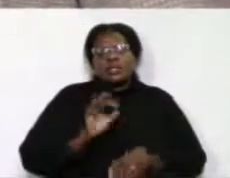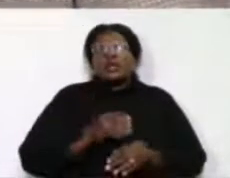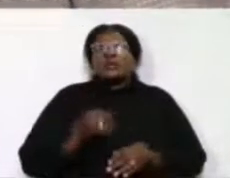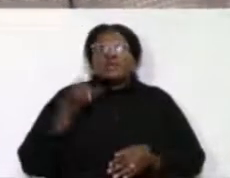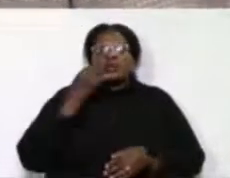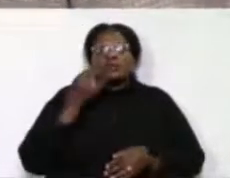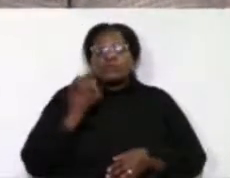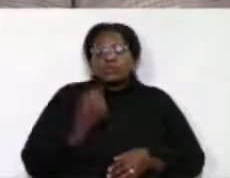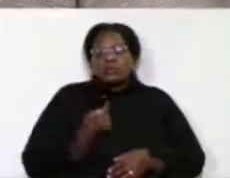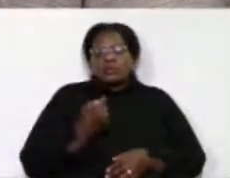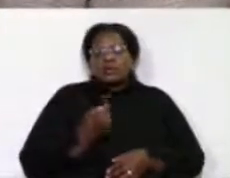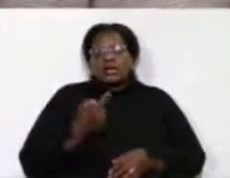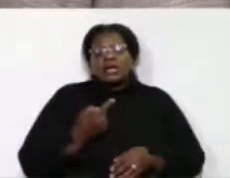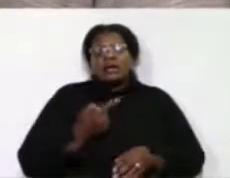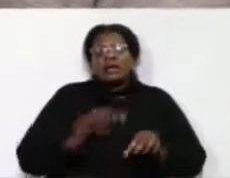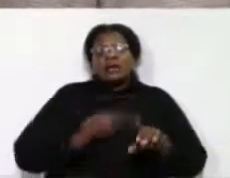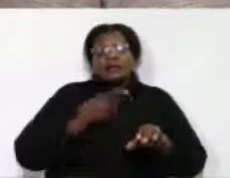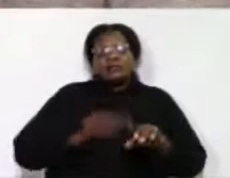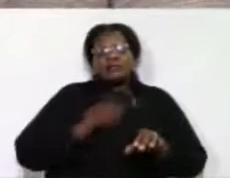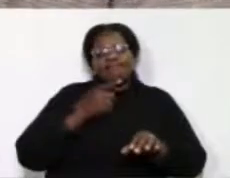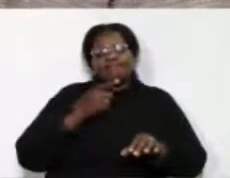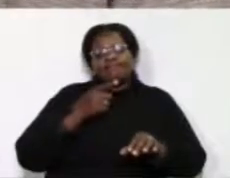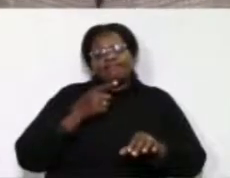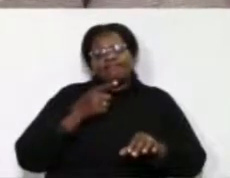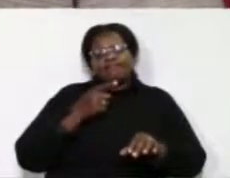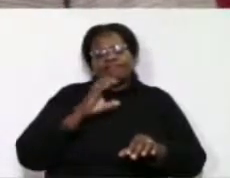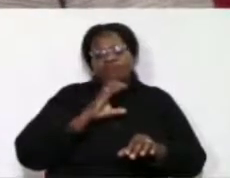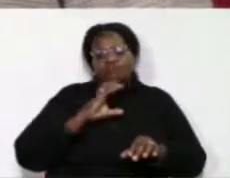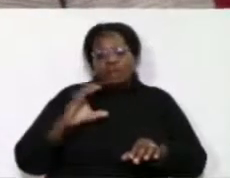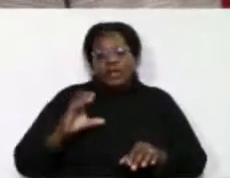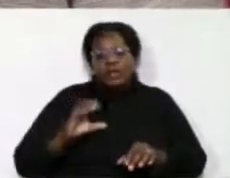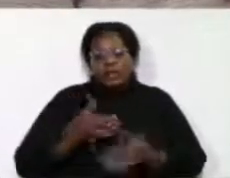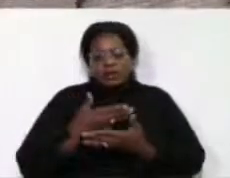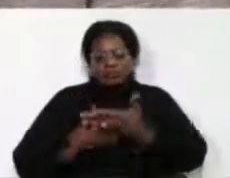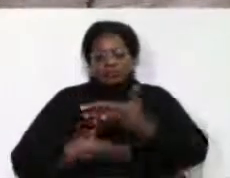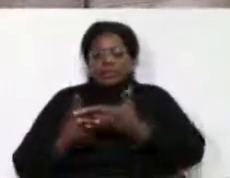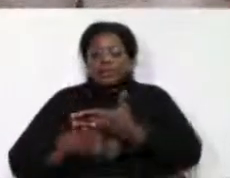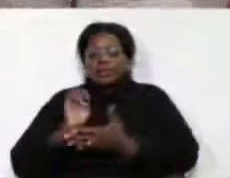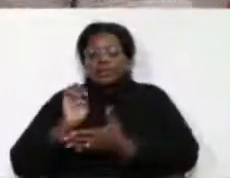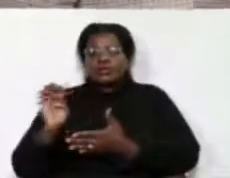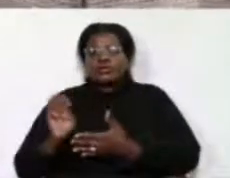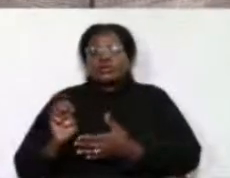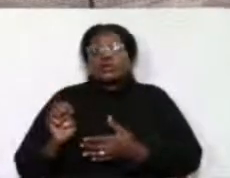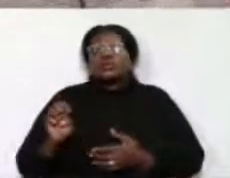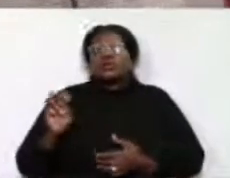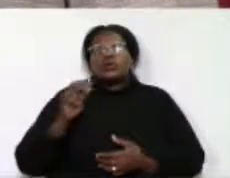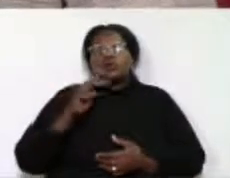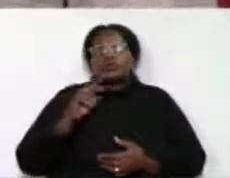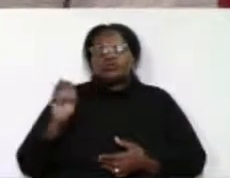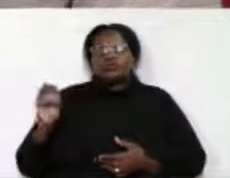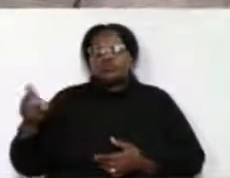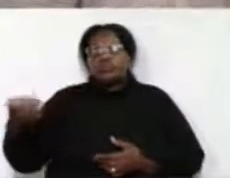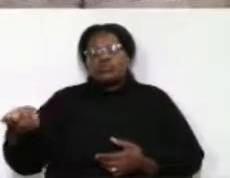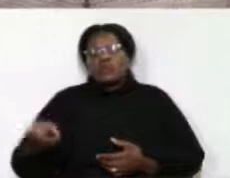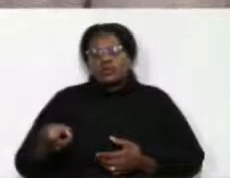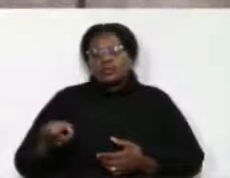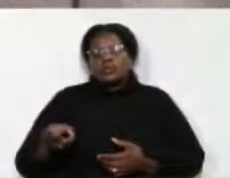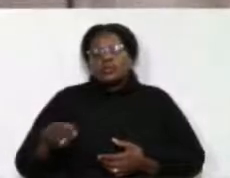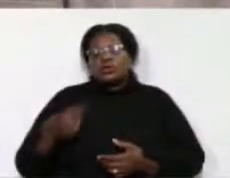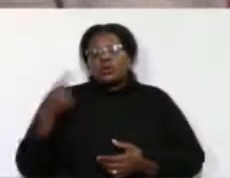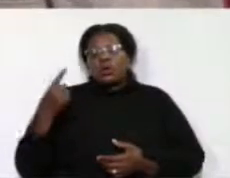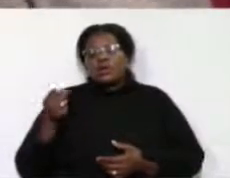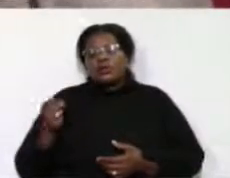that on a monthly income statement, and now you're left, out of your $200,000, you're left with 63. So it's